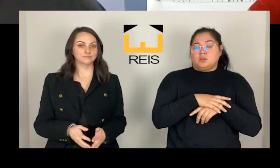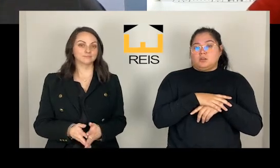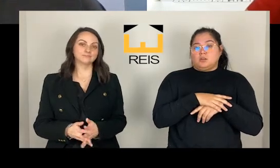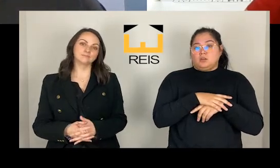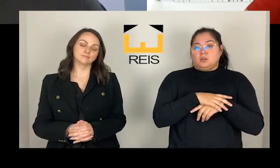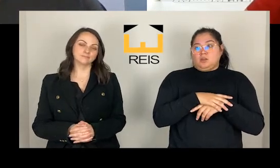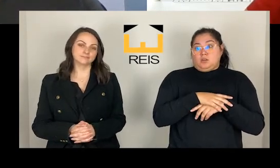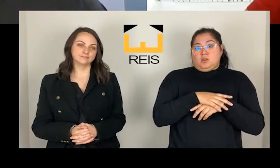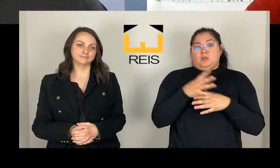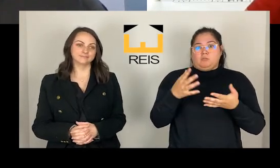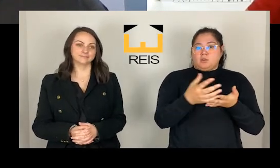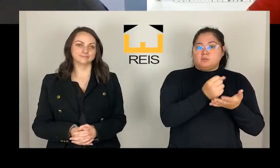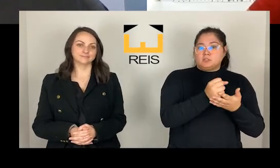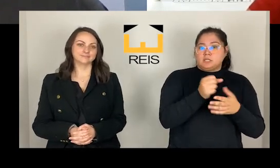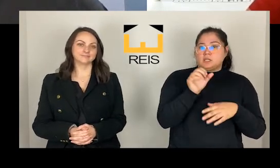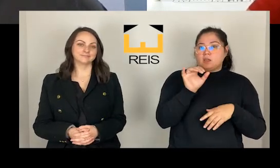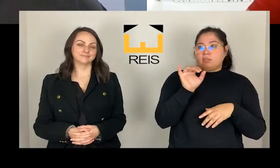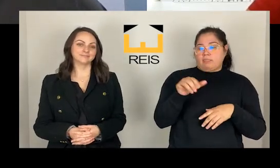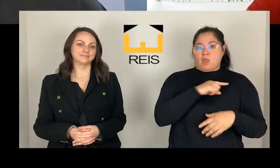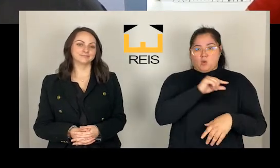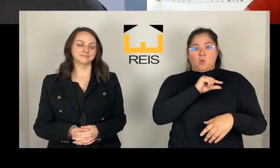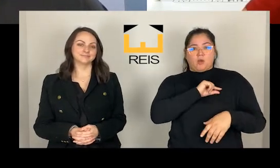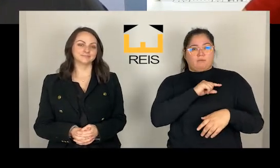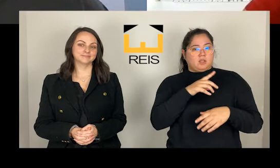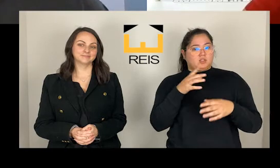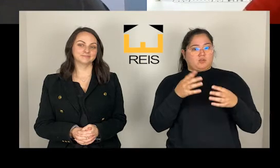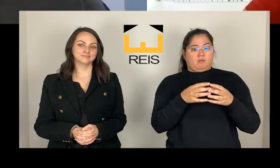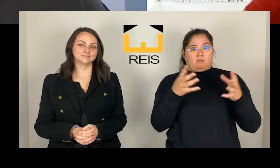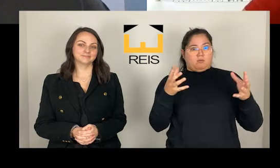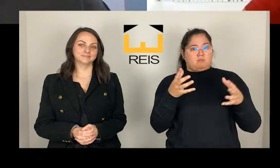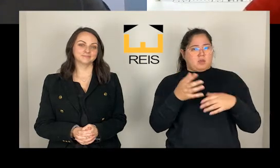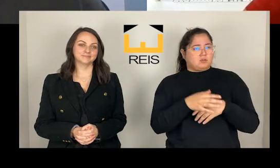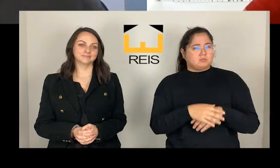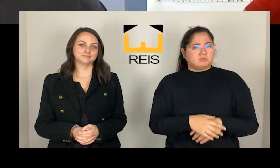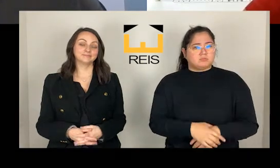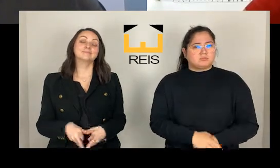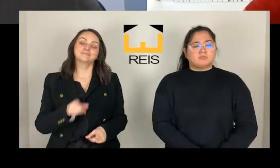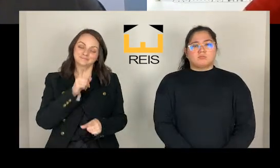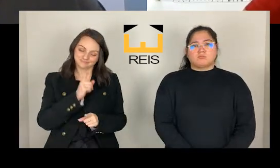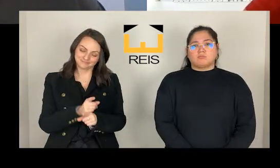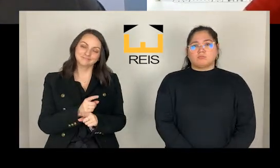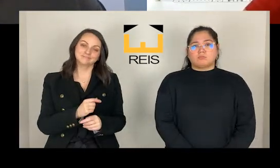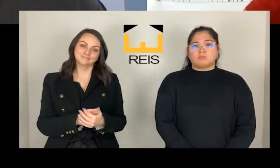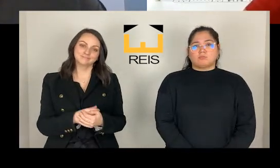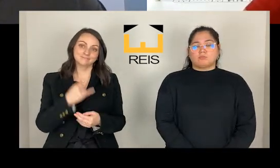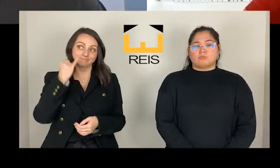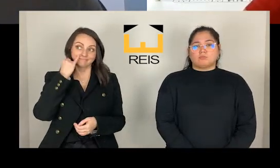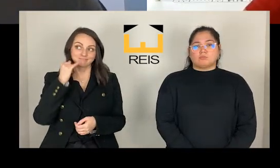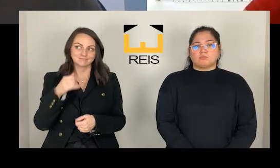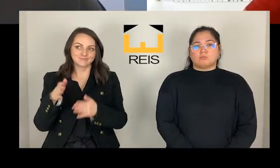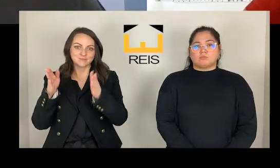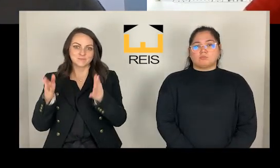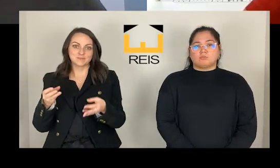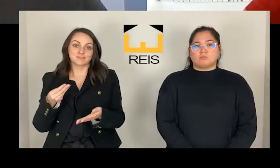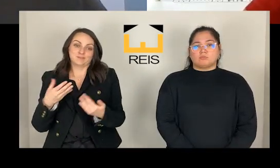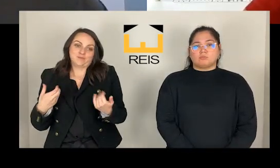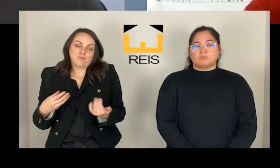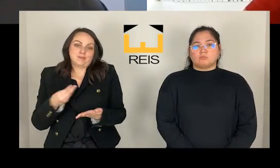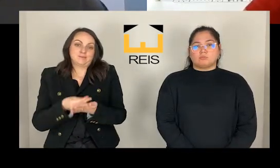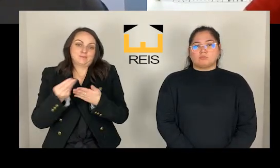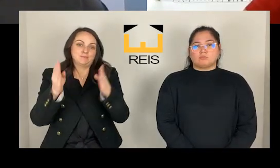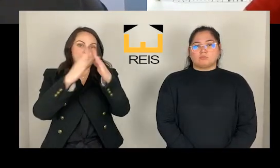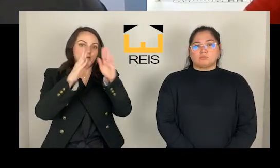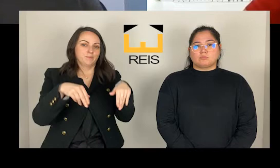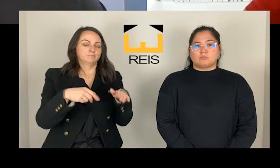of obtaining a qualification on the amount? That is very correct. So if someone is looking to buy a home, and I'm going to give